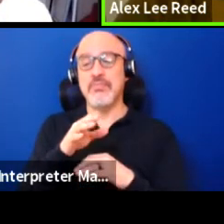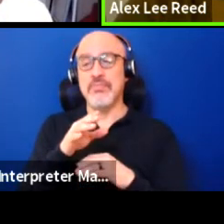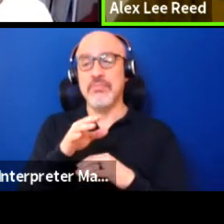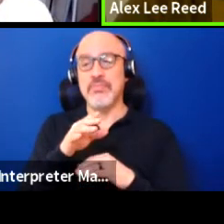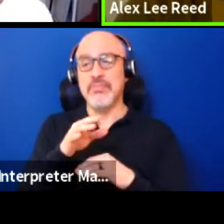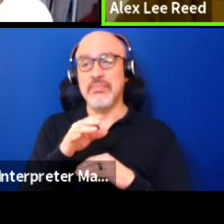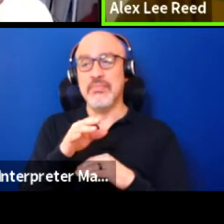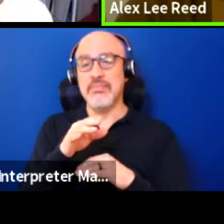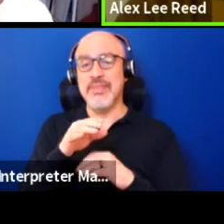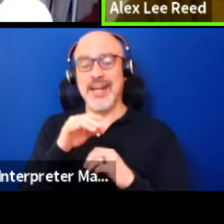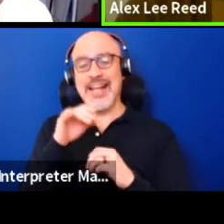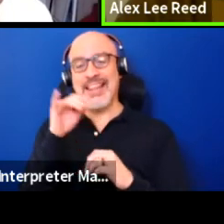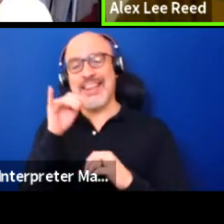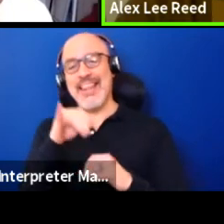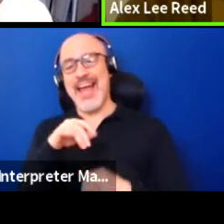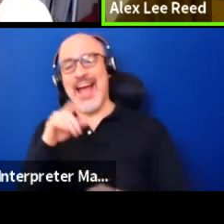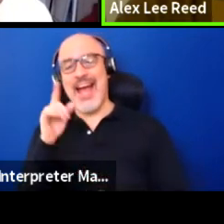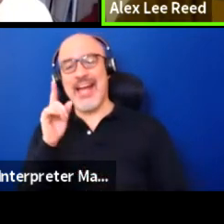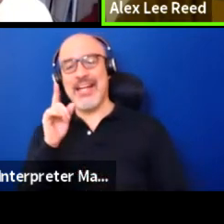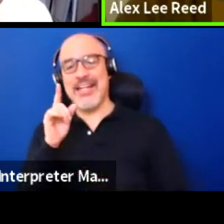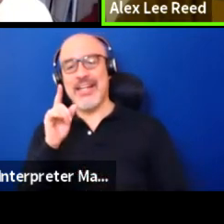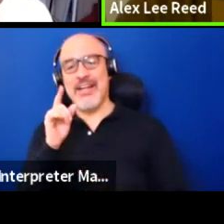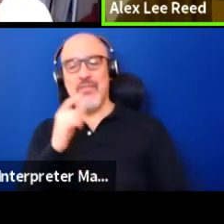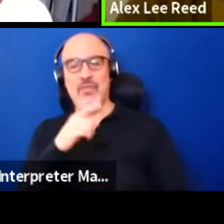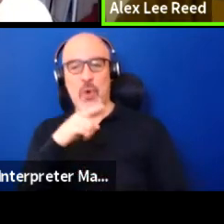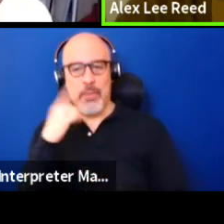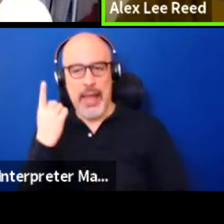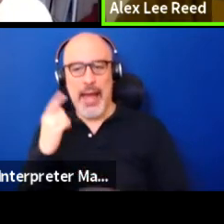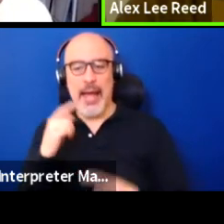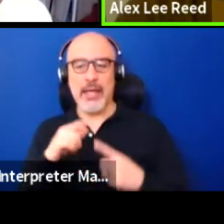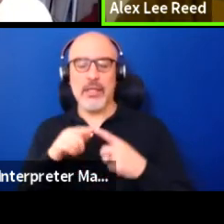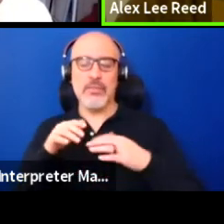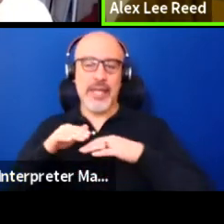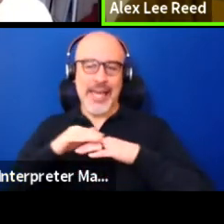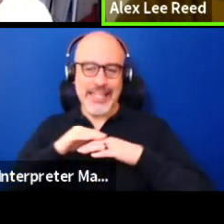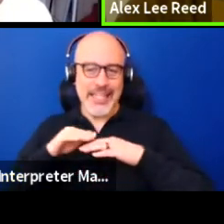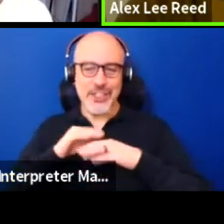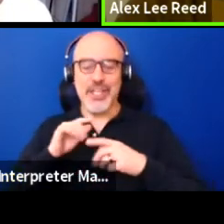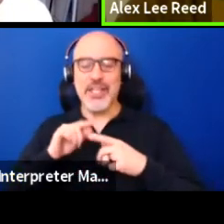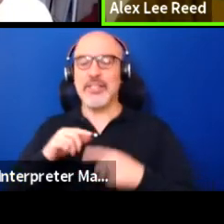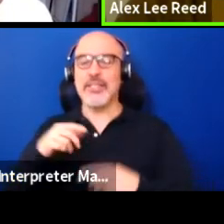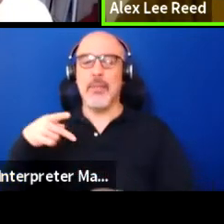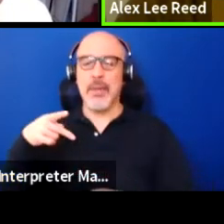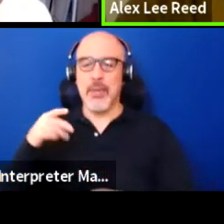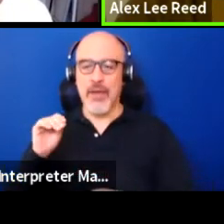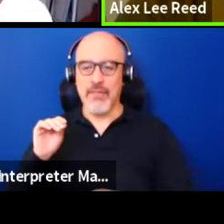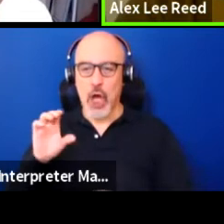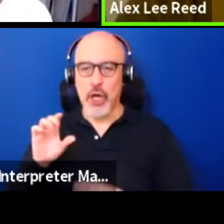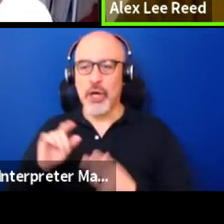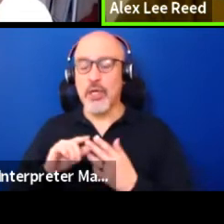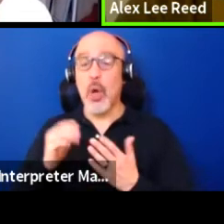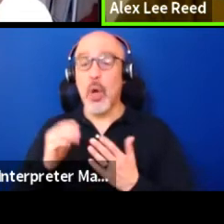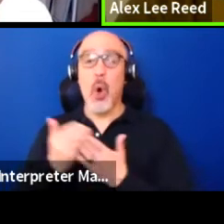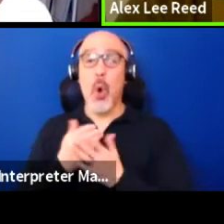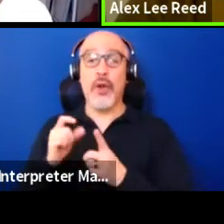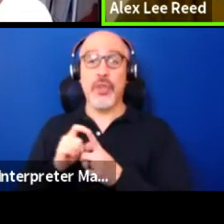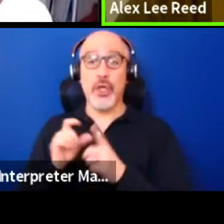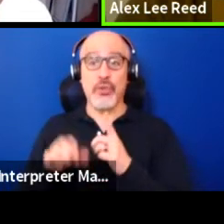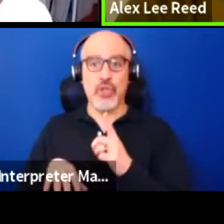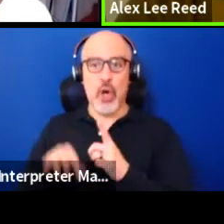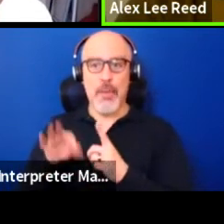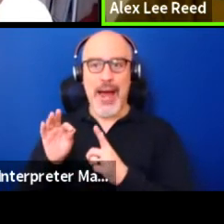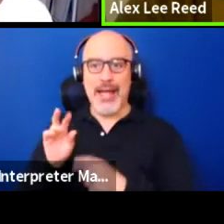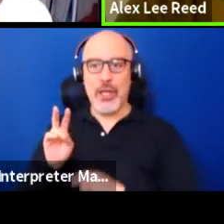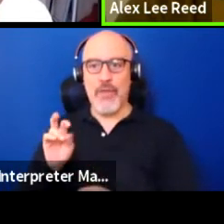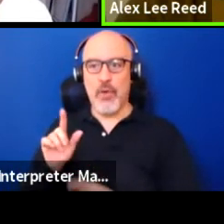particularly for Black, Indigenous, people of color, or this new term that I picked up from Val just